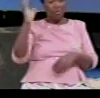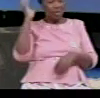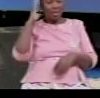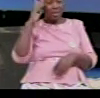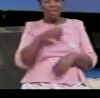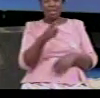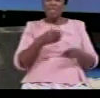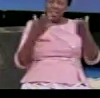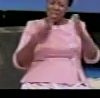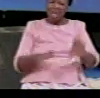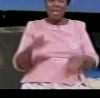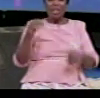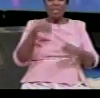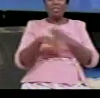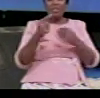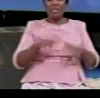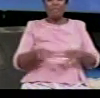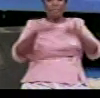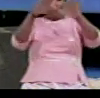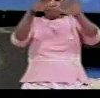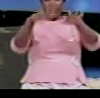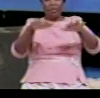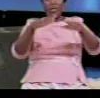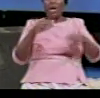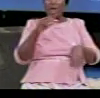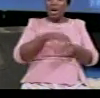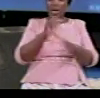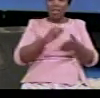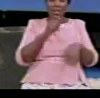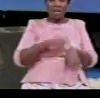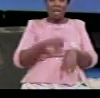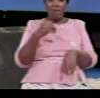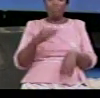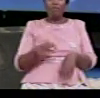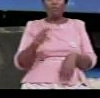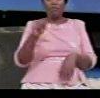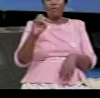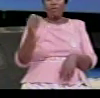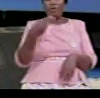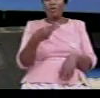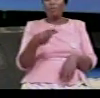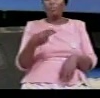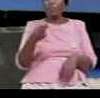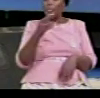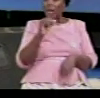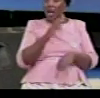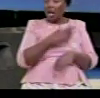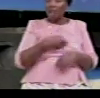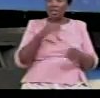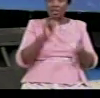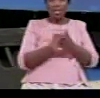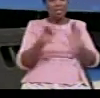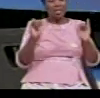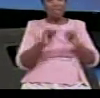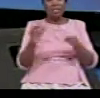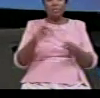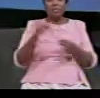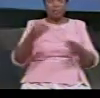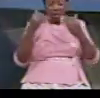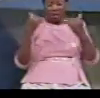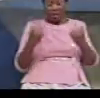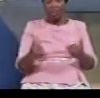perished in the flood at the time of Noah. And that same Spirit now